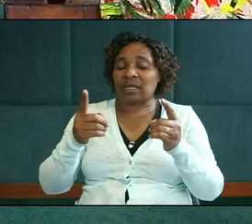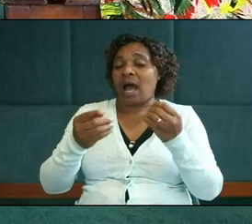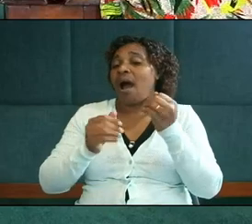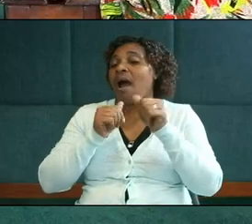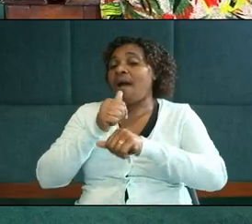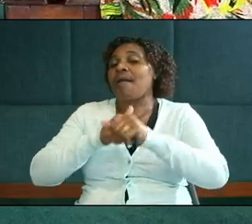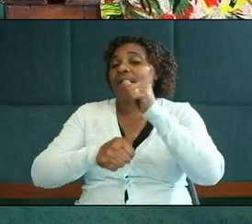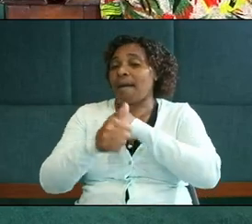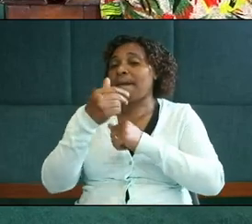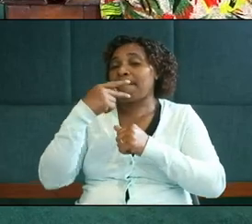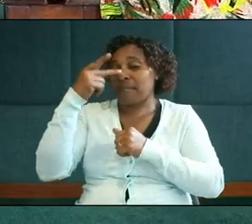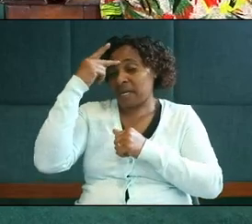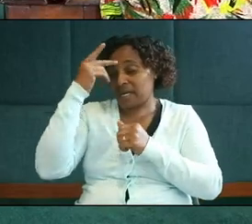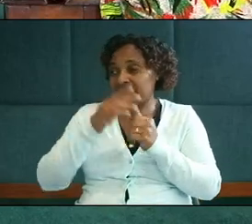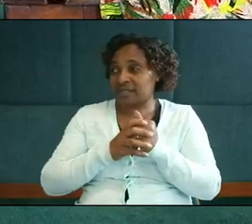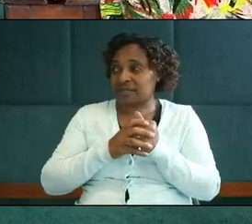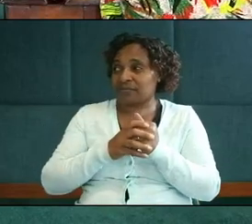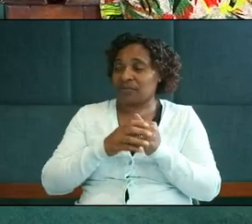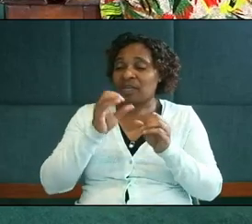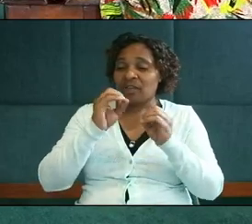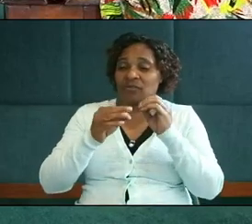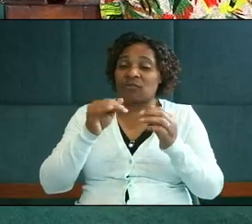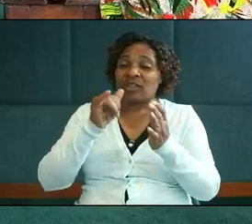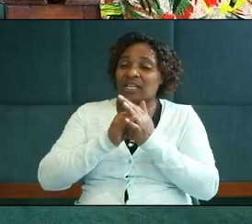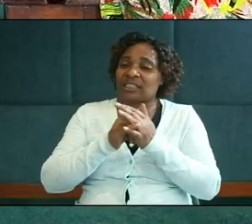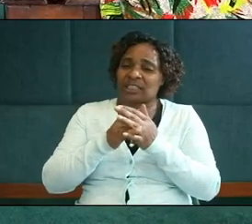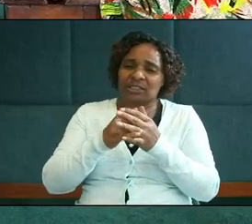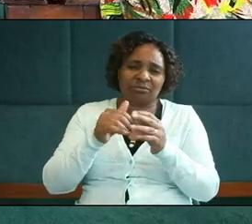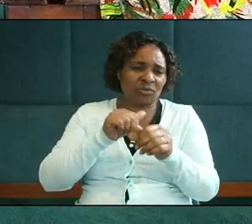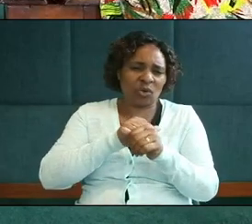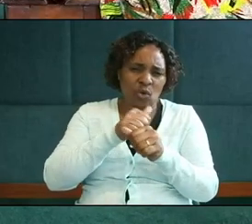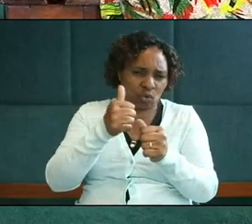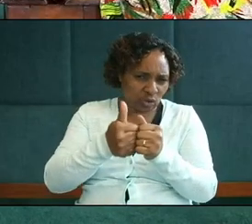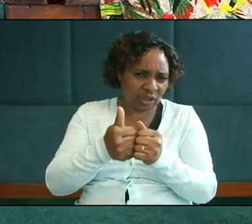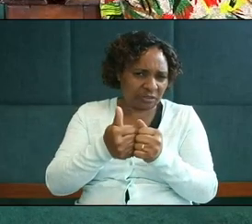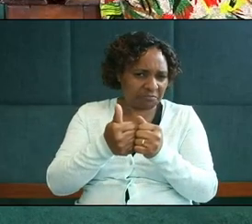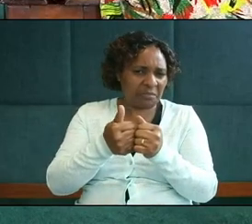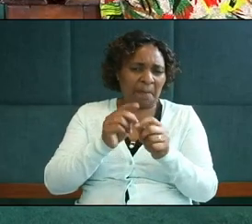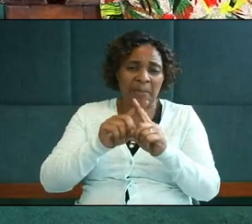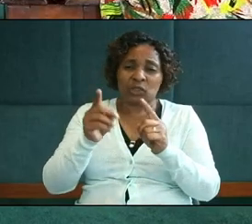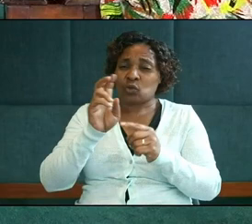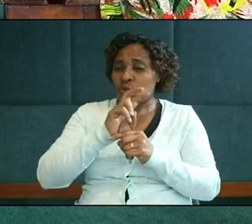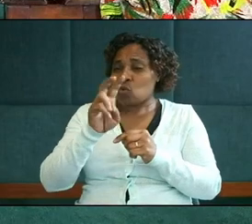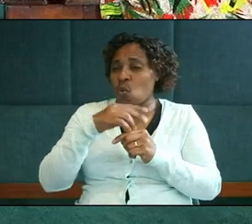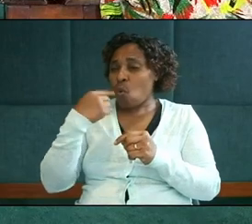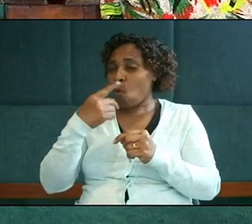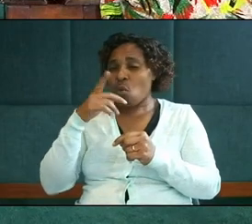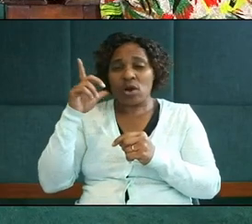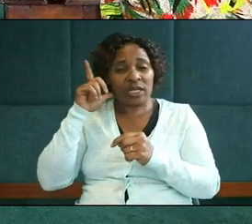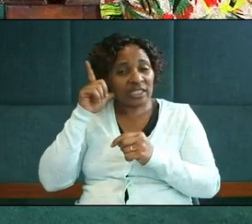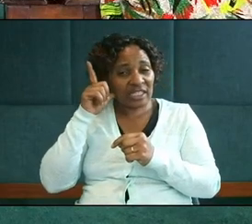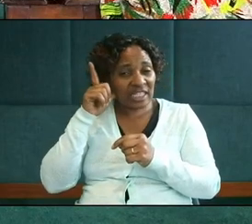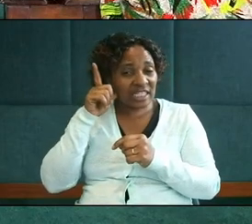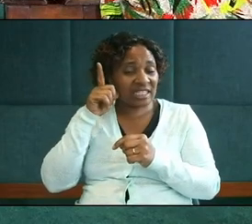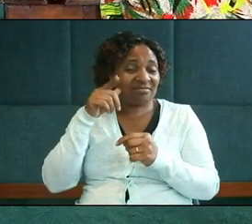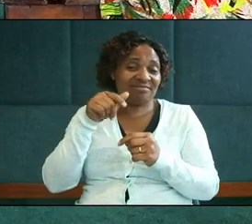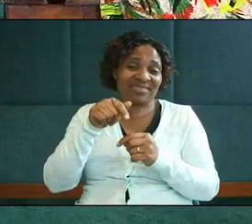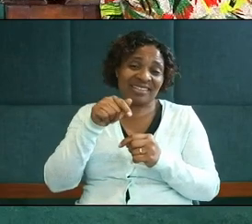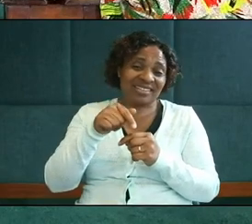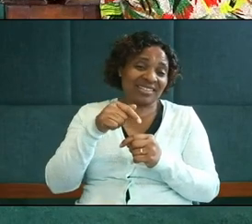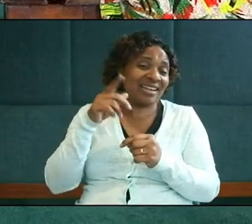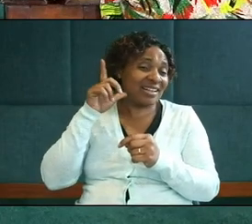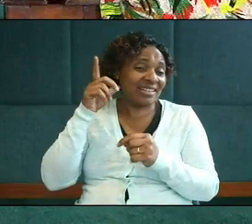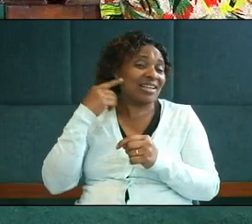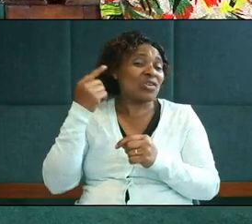as the most important. That is authoritative, but if you look at who we listen to most at that age, we'd rather listen to